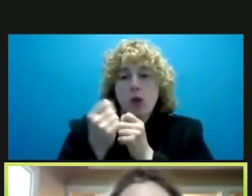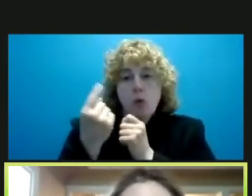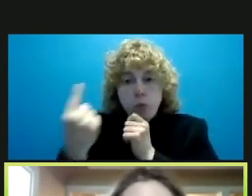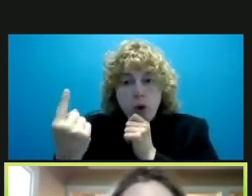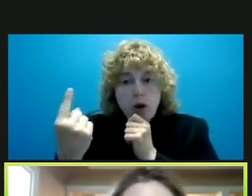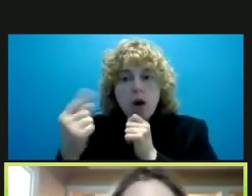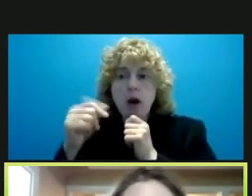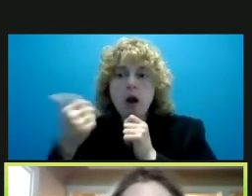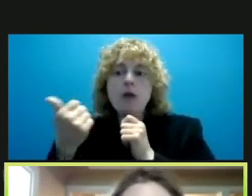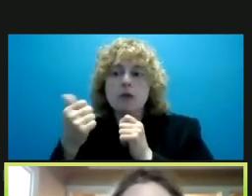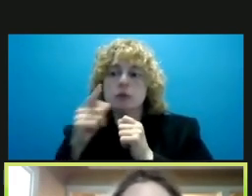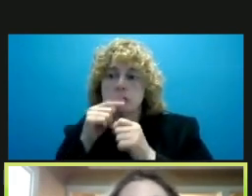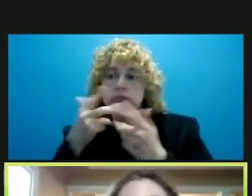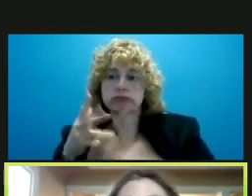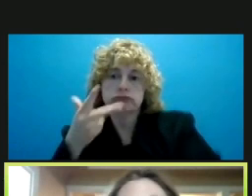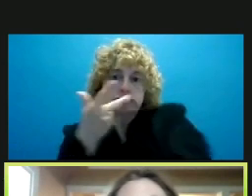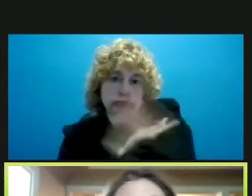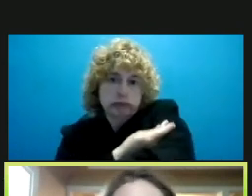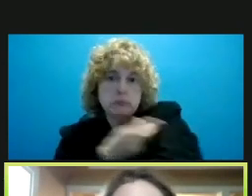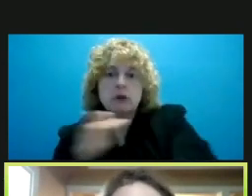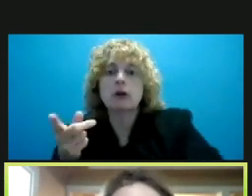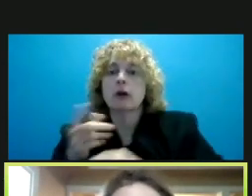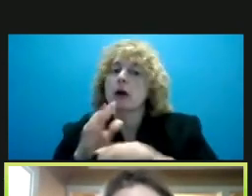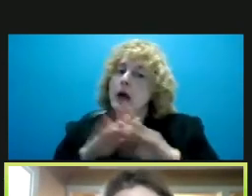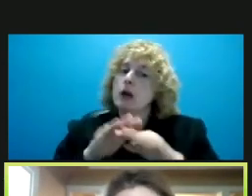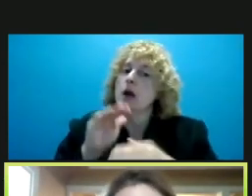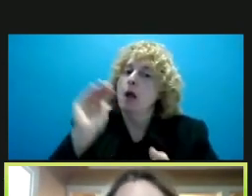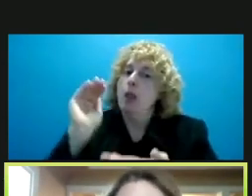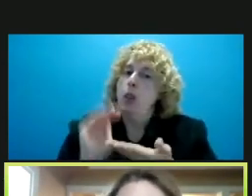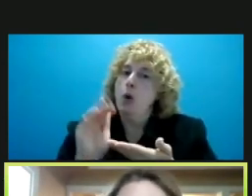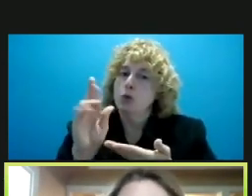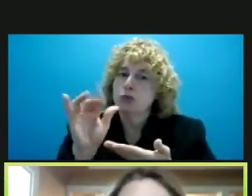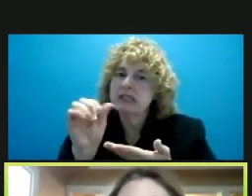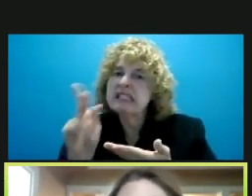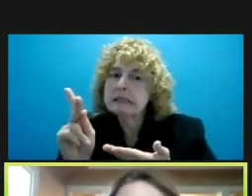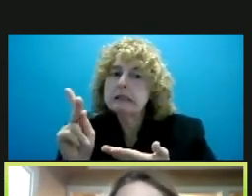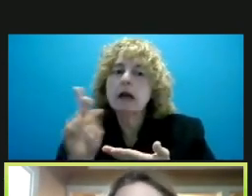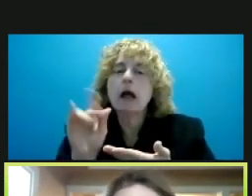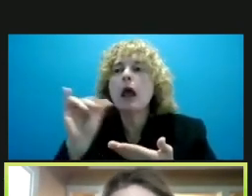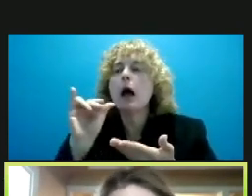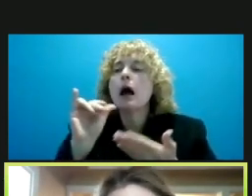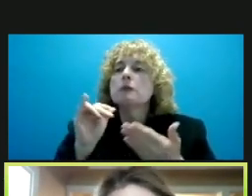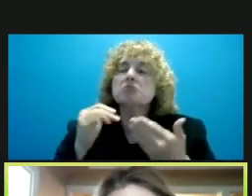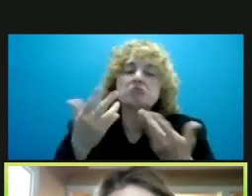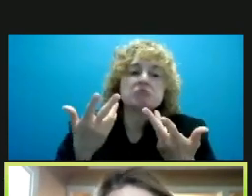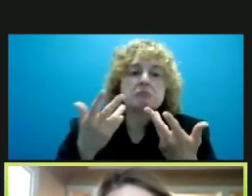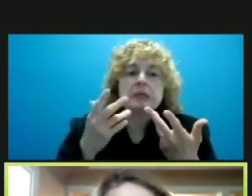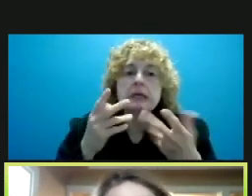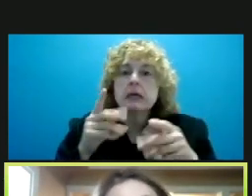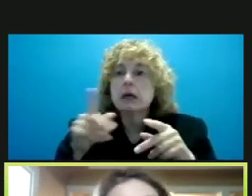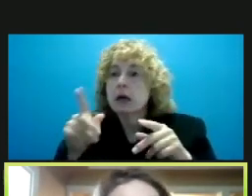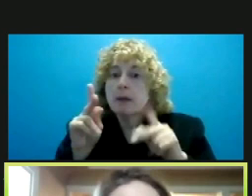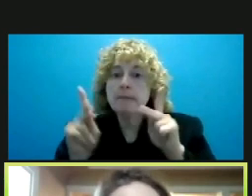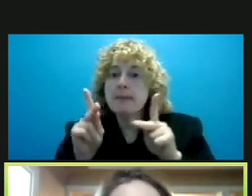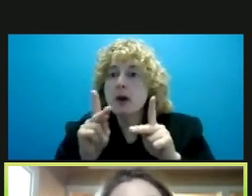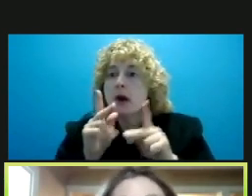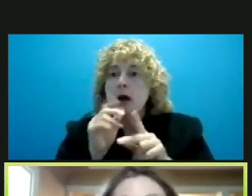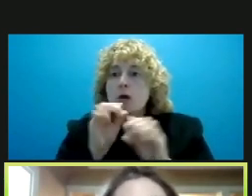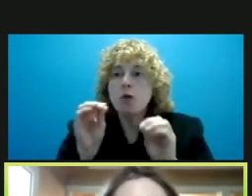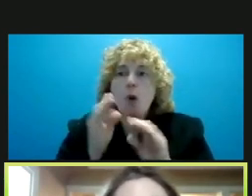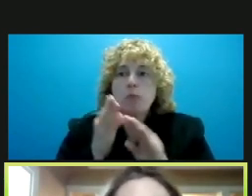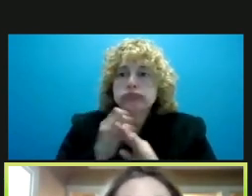from severe COVID illness. So this is a household where there's young people or people without preexisting conditions. So no people with asthma